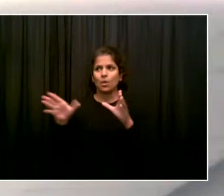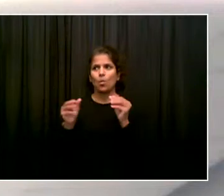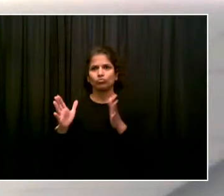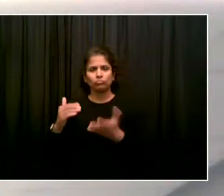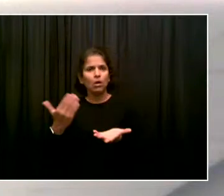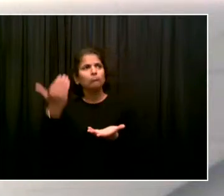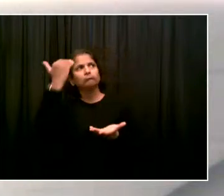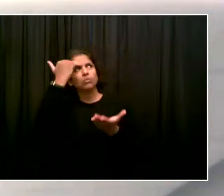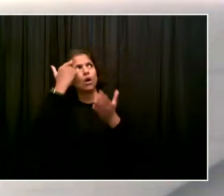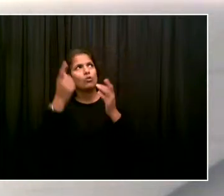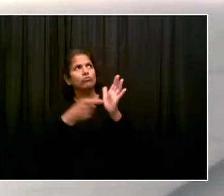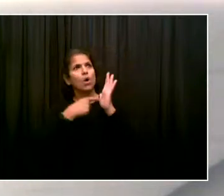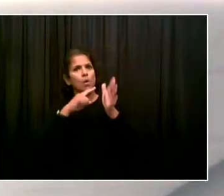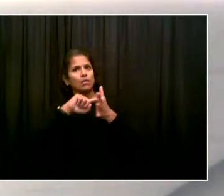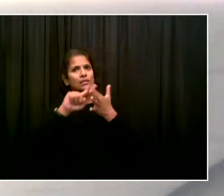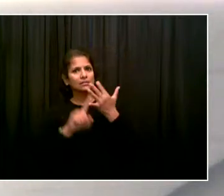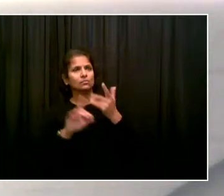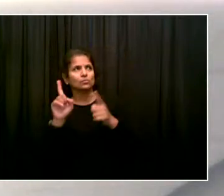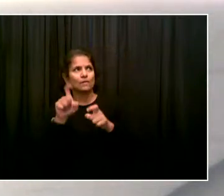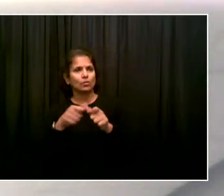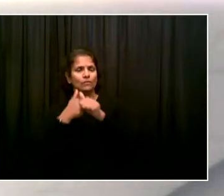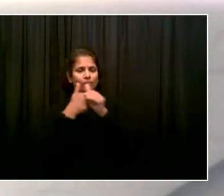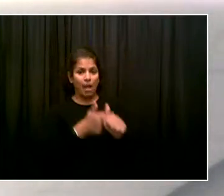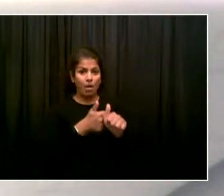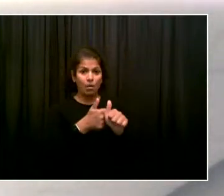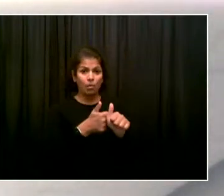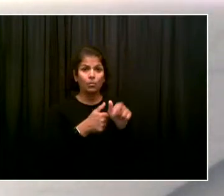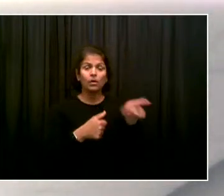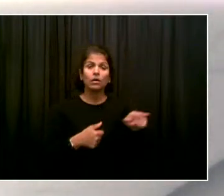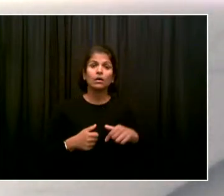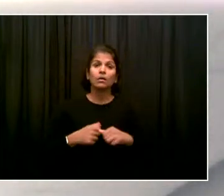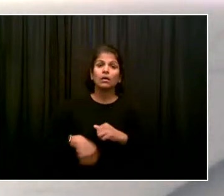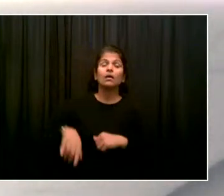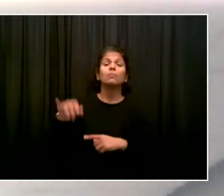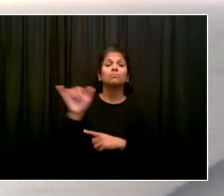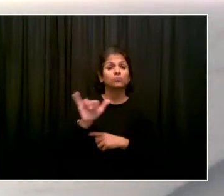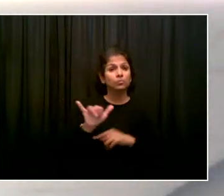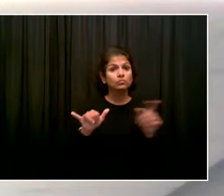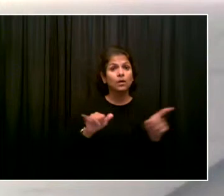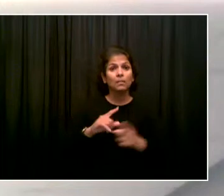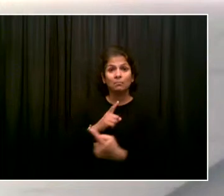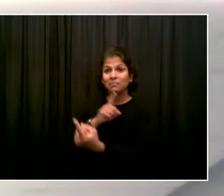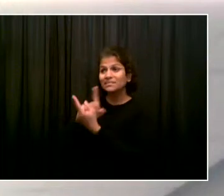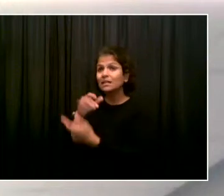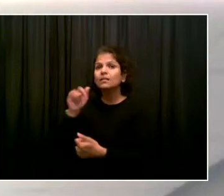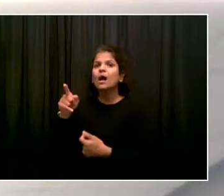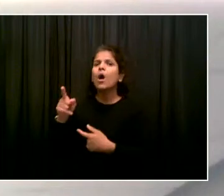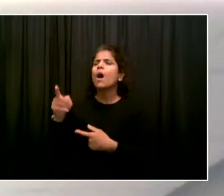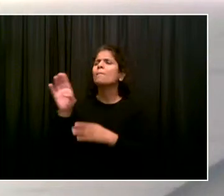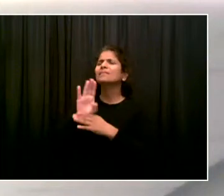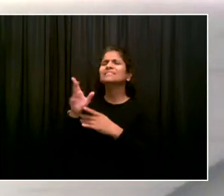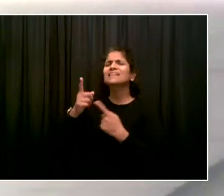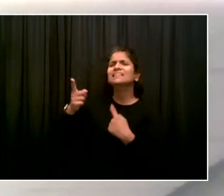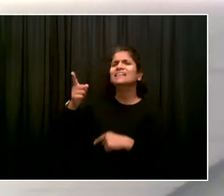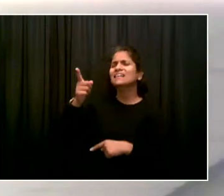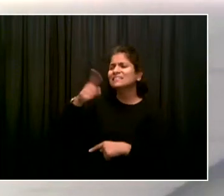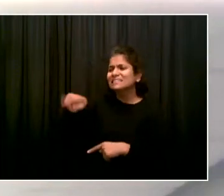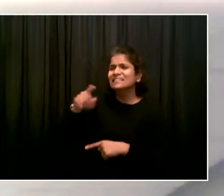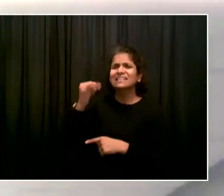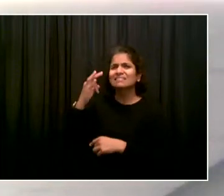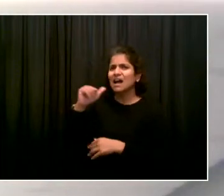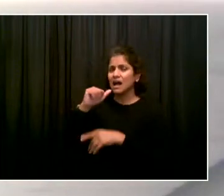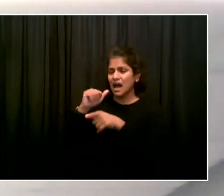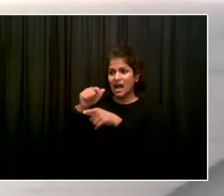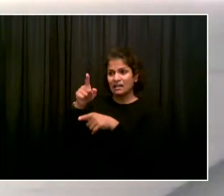key here, where we were able to have a warning to those businesses and in the process show them what they needed to do